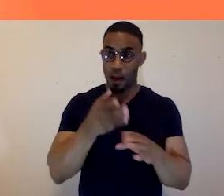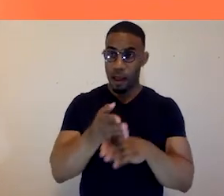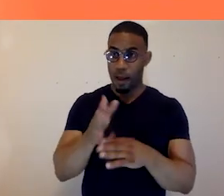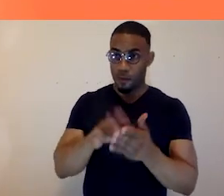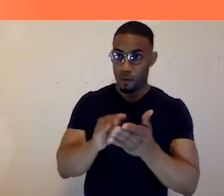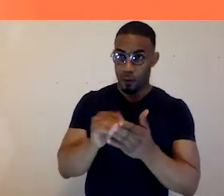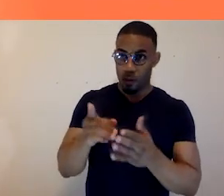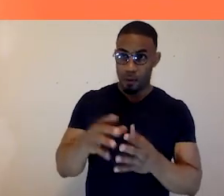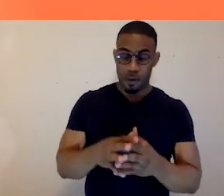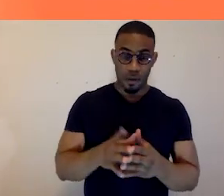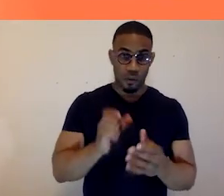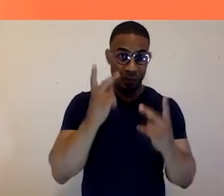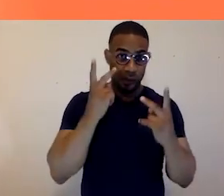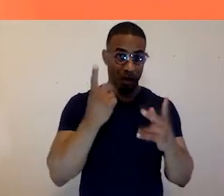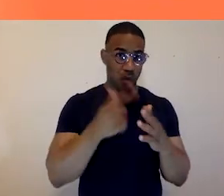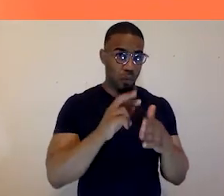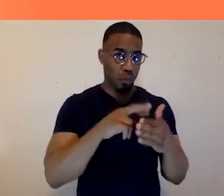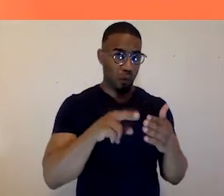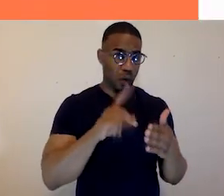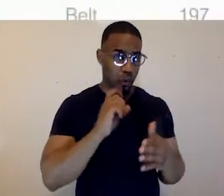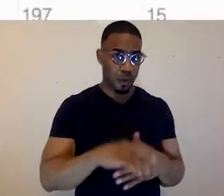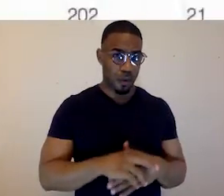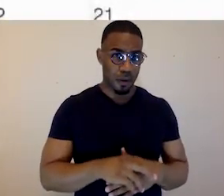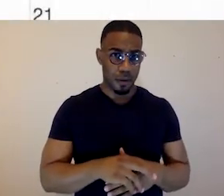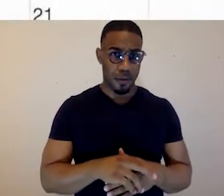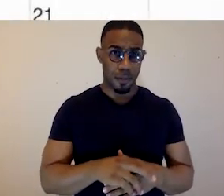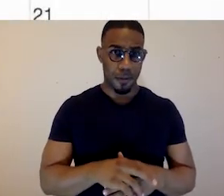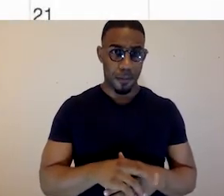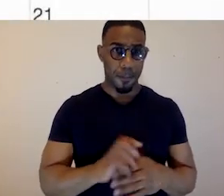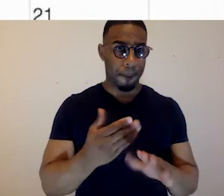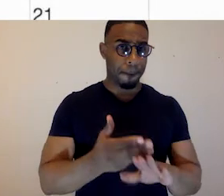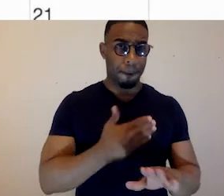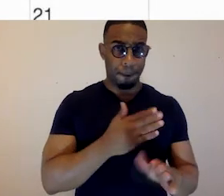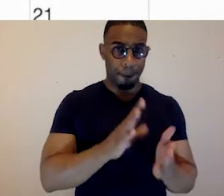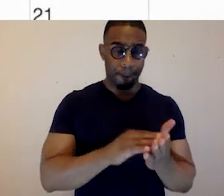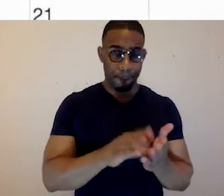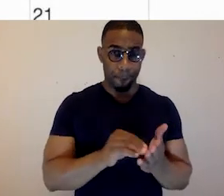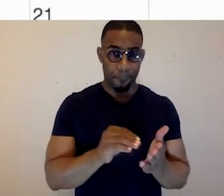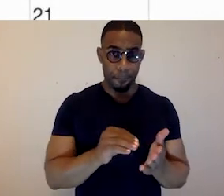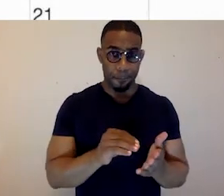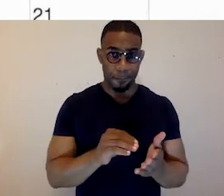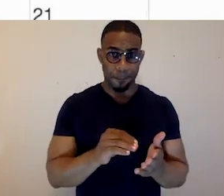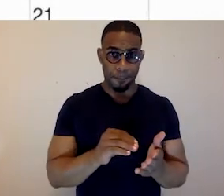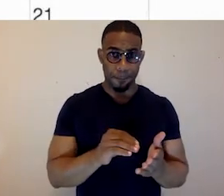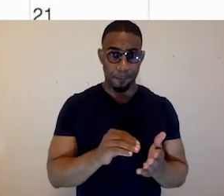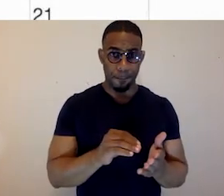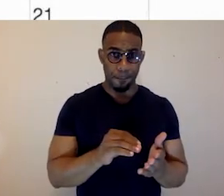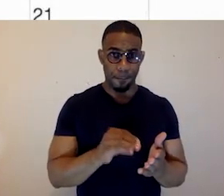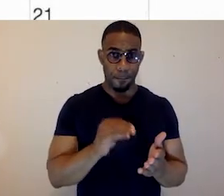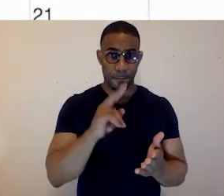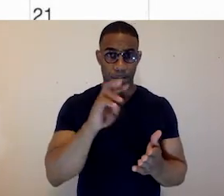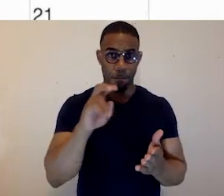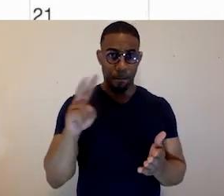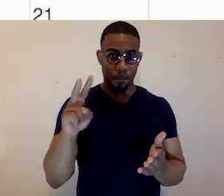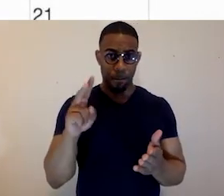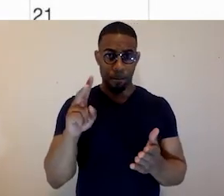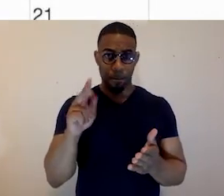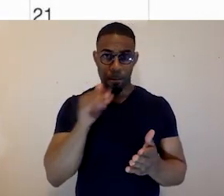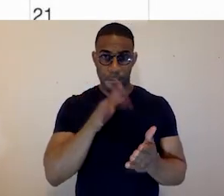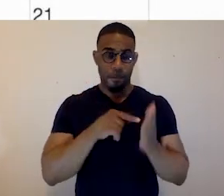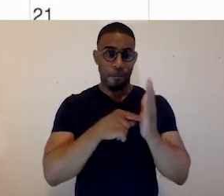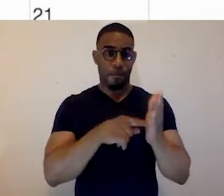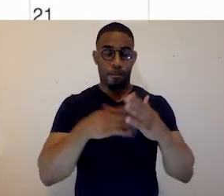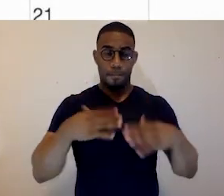after learning, to see what the results were. So before learning, 202 women were shown the dress